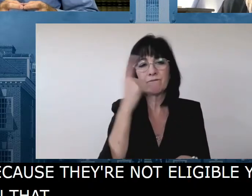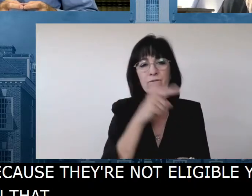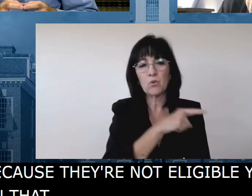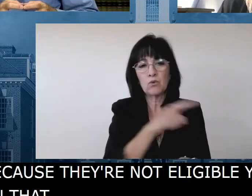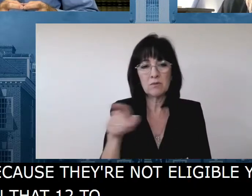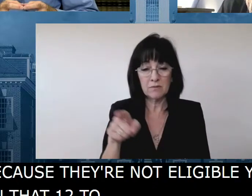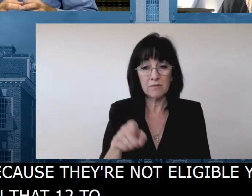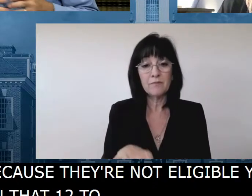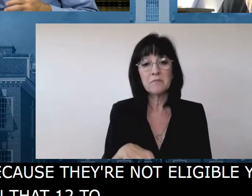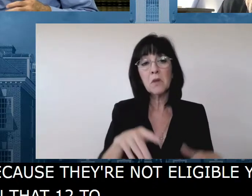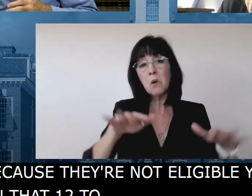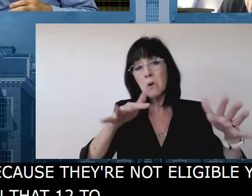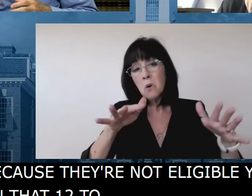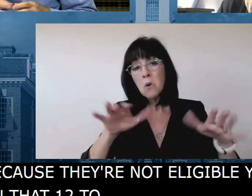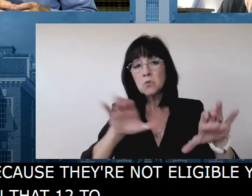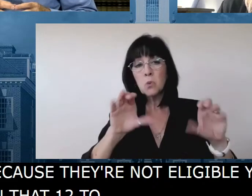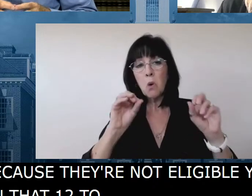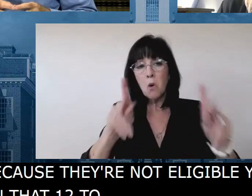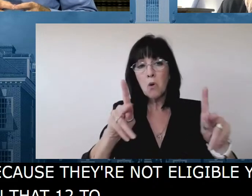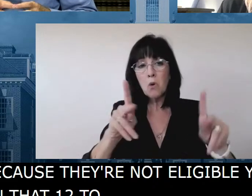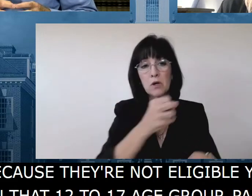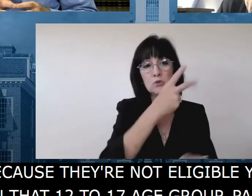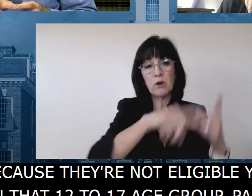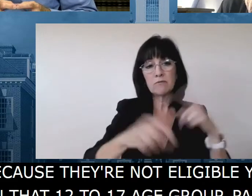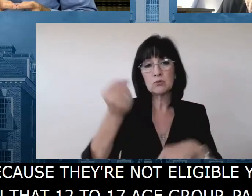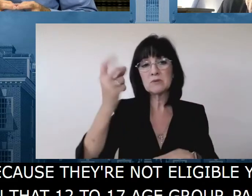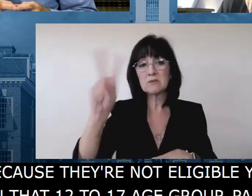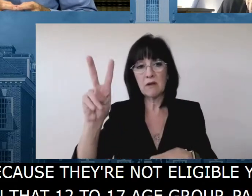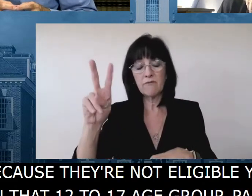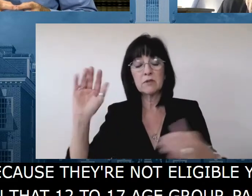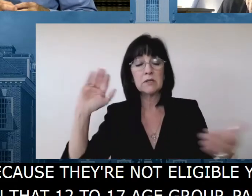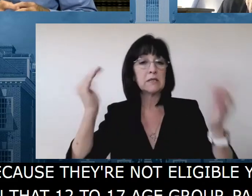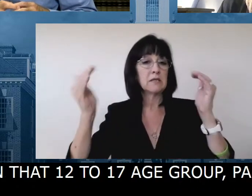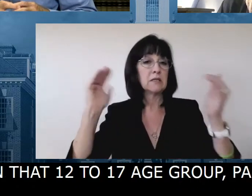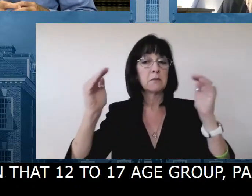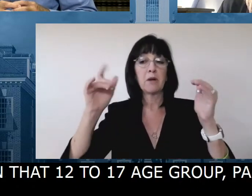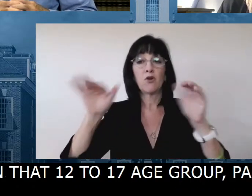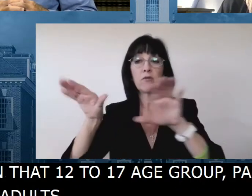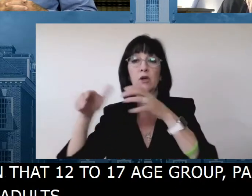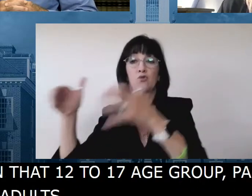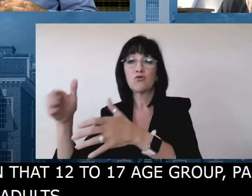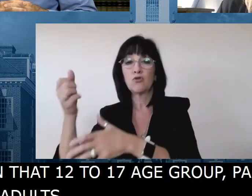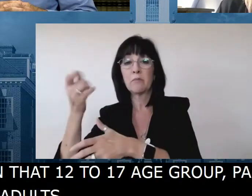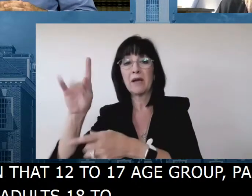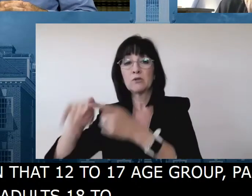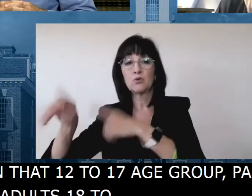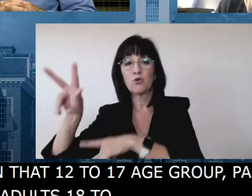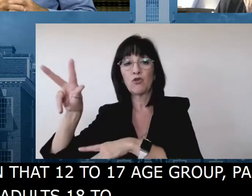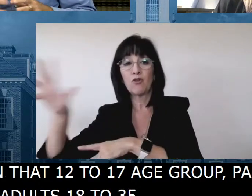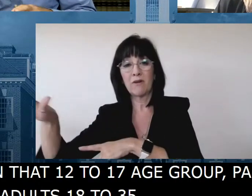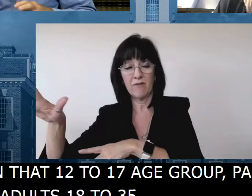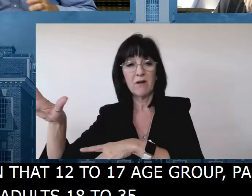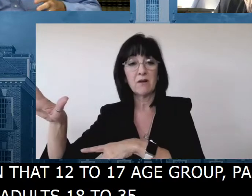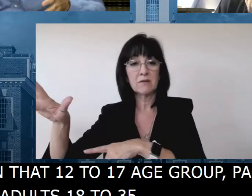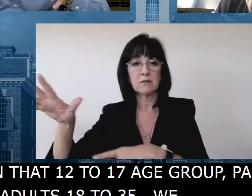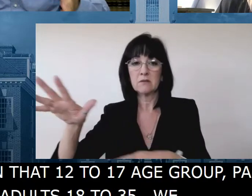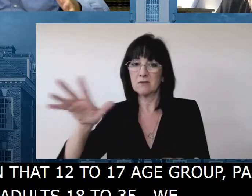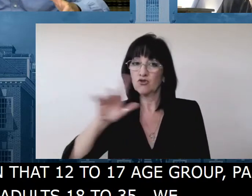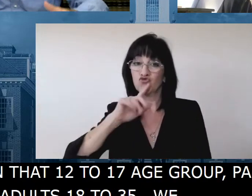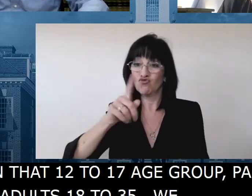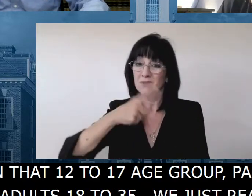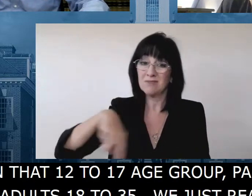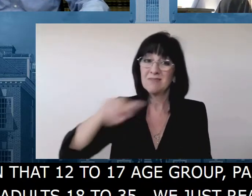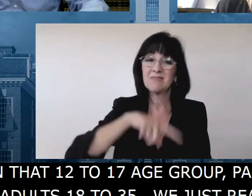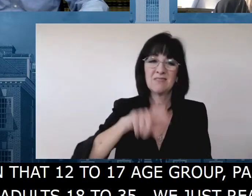group, particularly compared to the young adults 18 to 35. We just really need to think about and meet